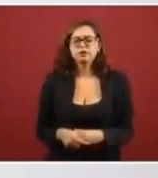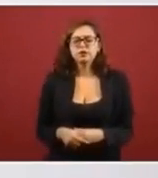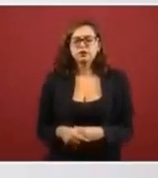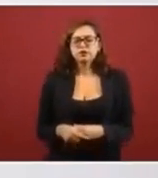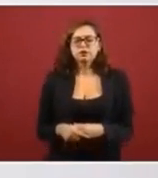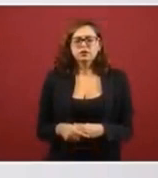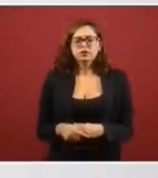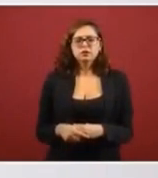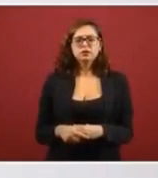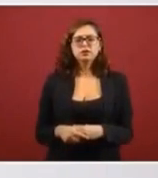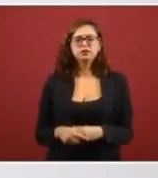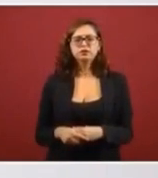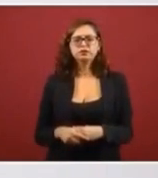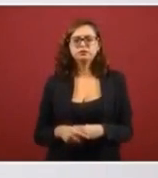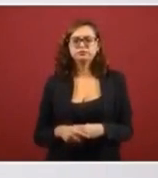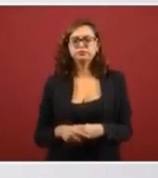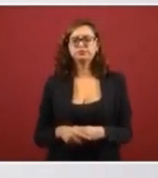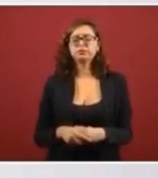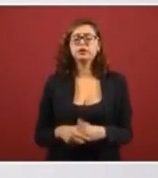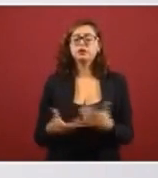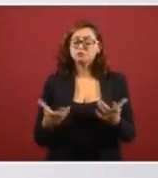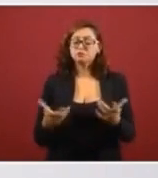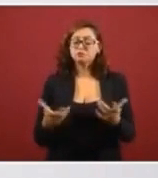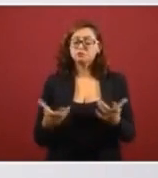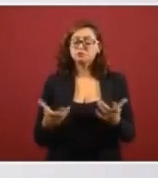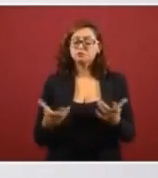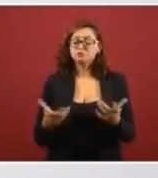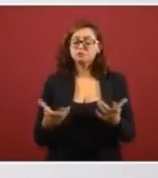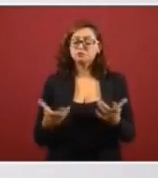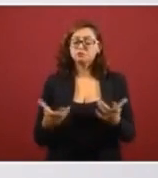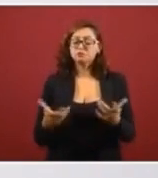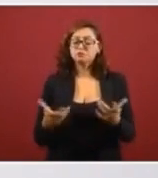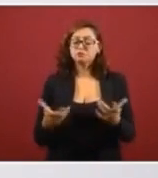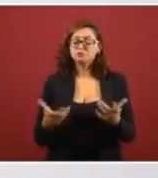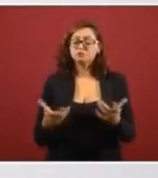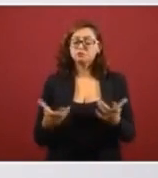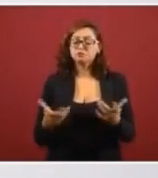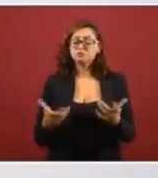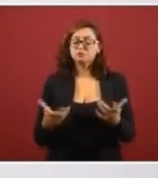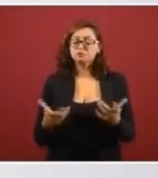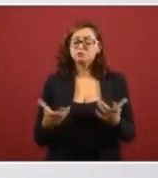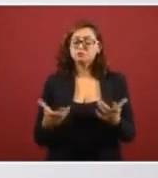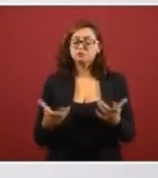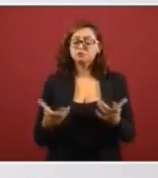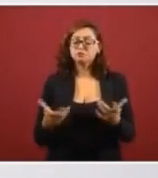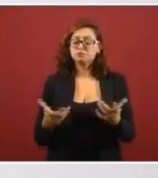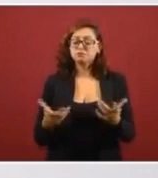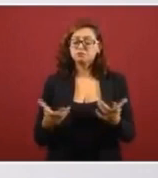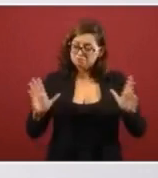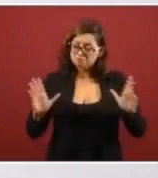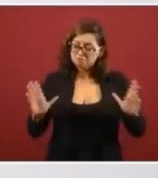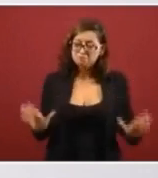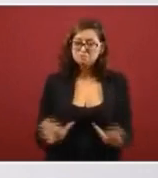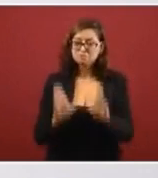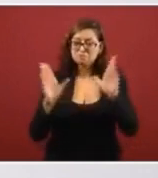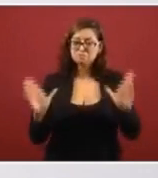we are encouraging a criteria for sustainability